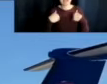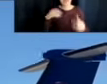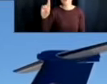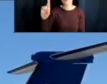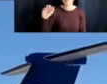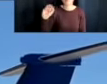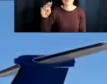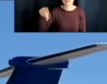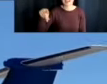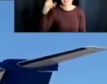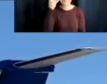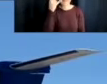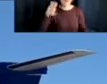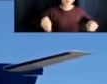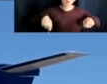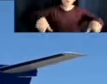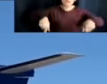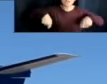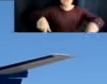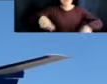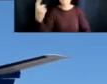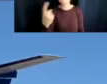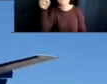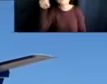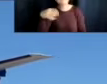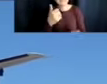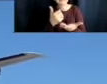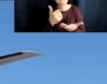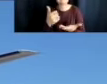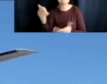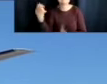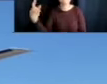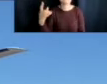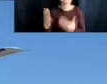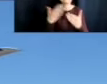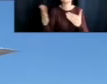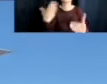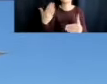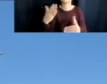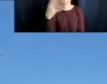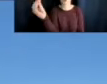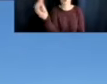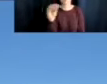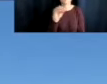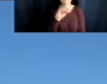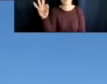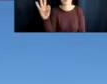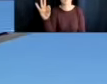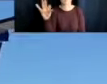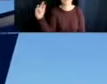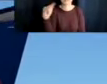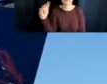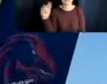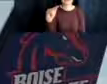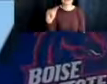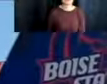wheelchair. So there's a little bit of extra assistance because they have trouble with stairs. And then in the back, they get the cargo.